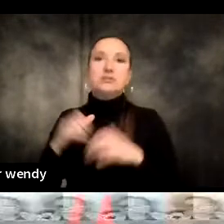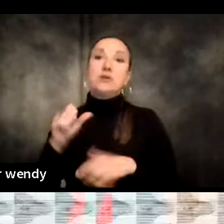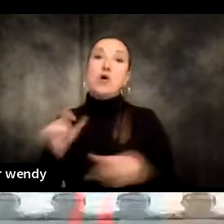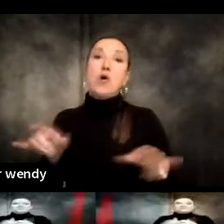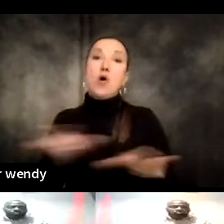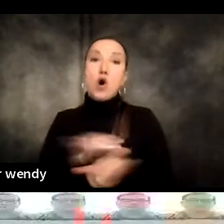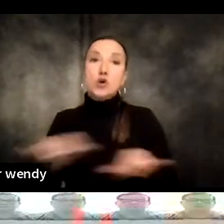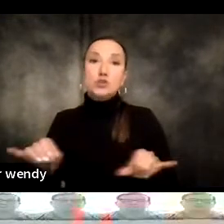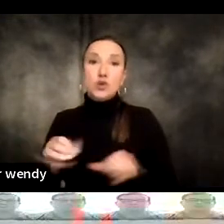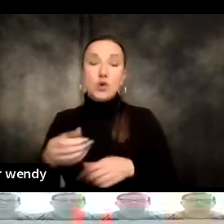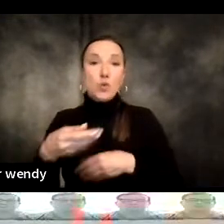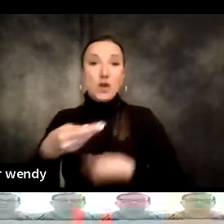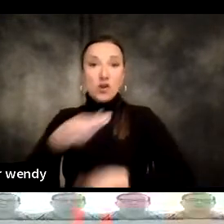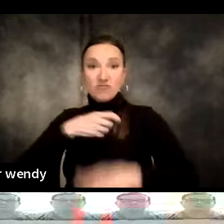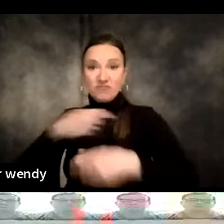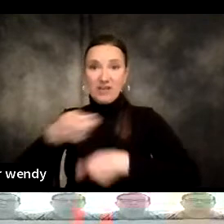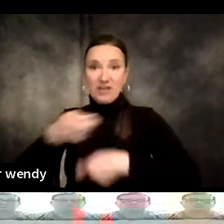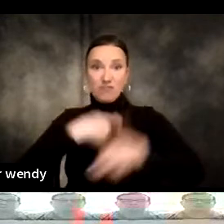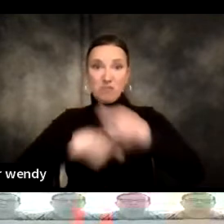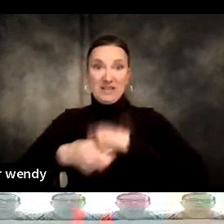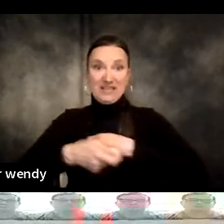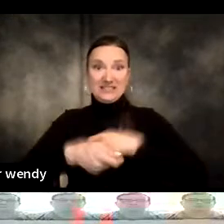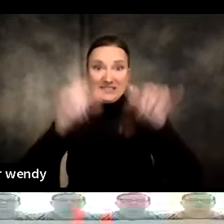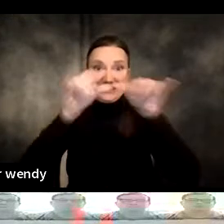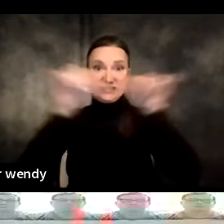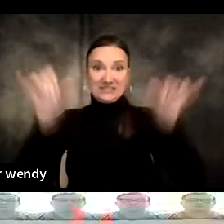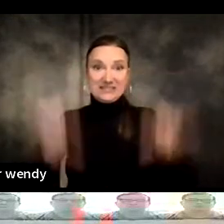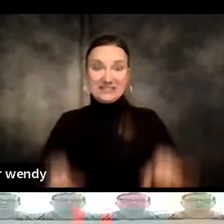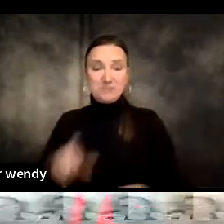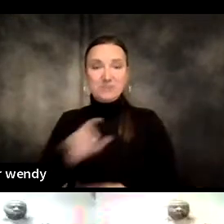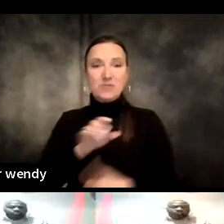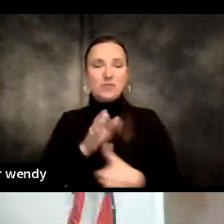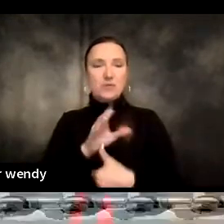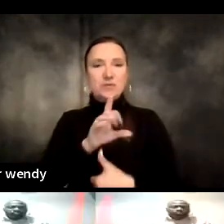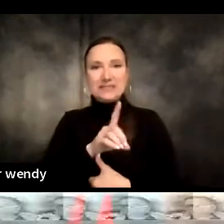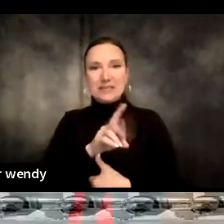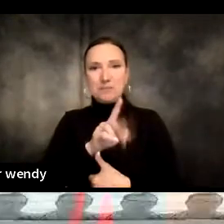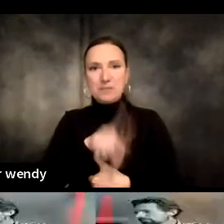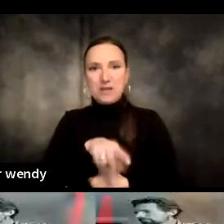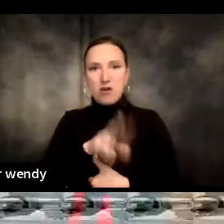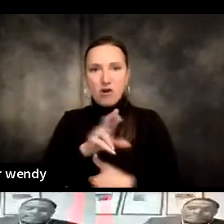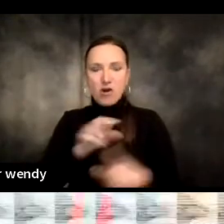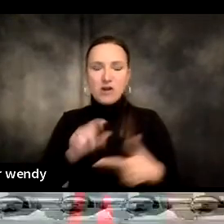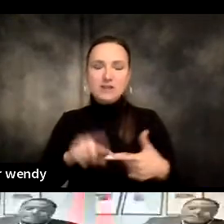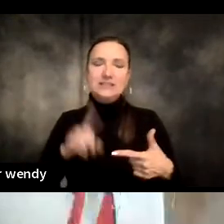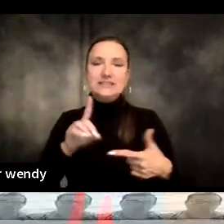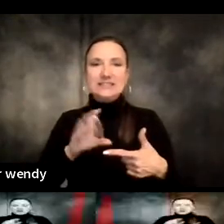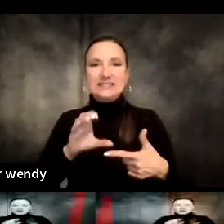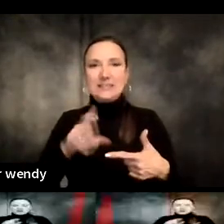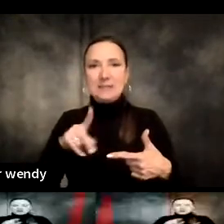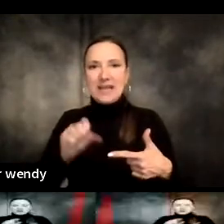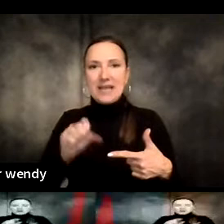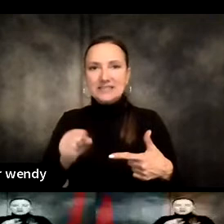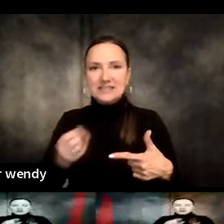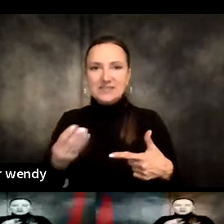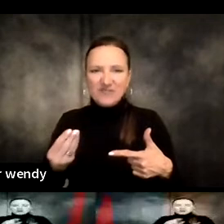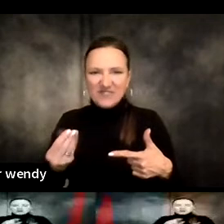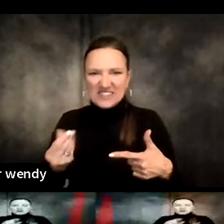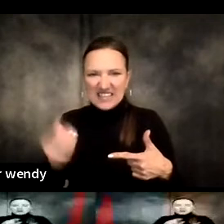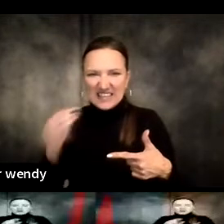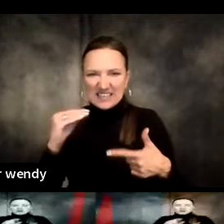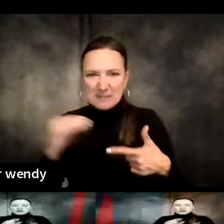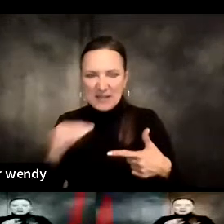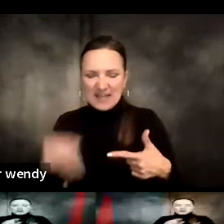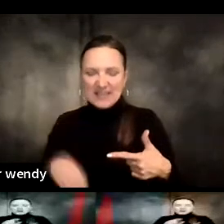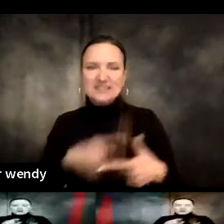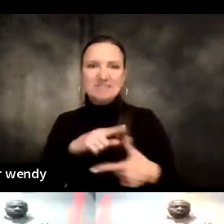we're replacing a number of systems across DPR and of course DCPS facilities. So we still got a lot of work to